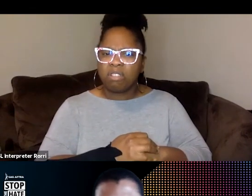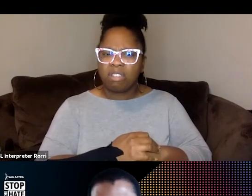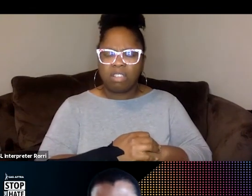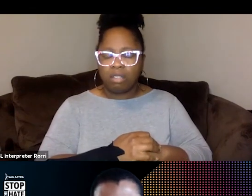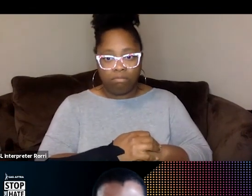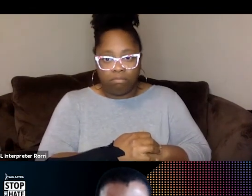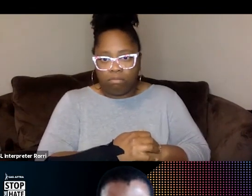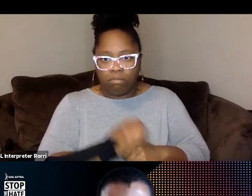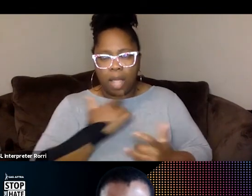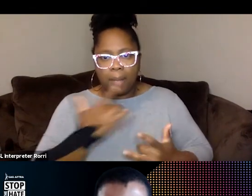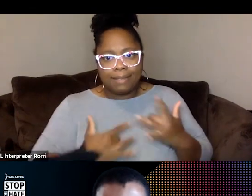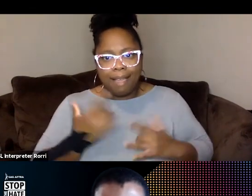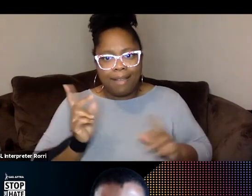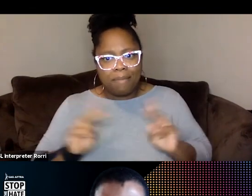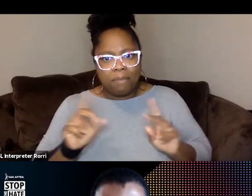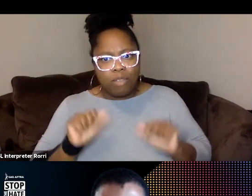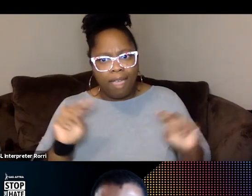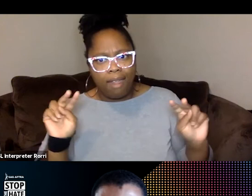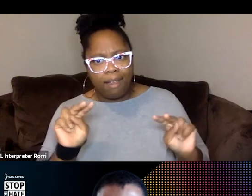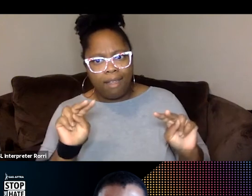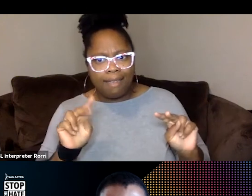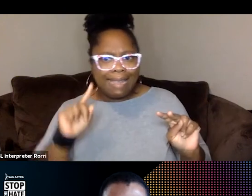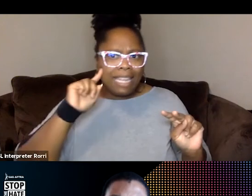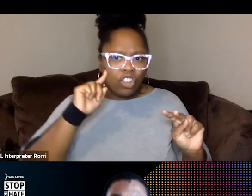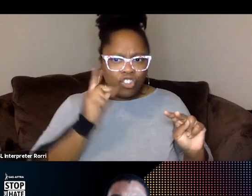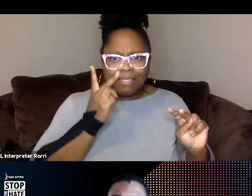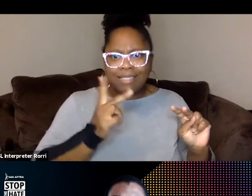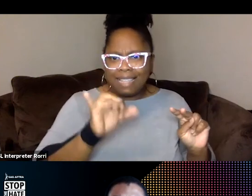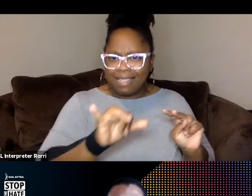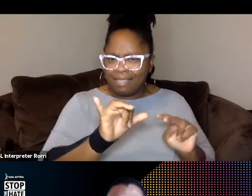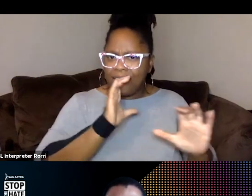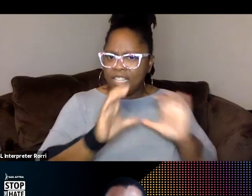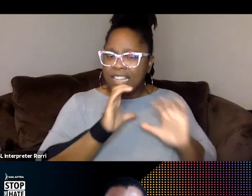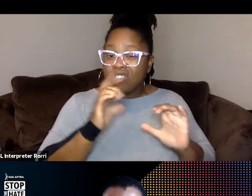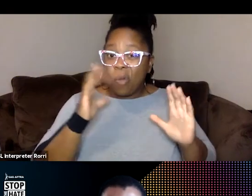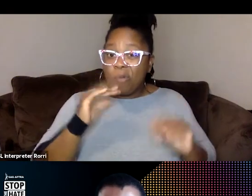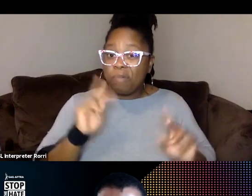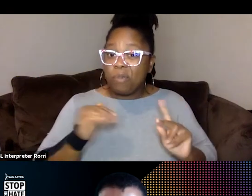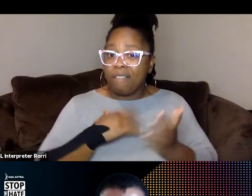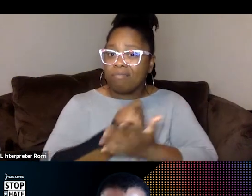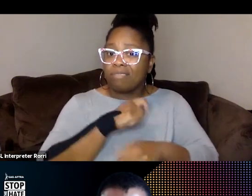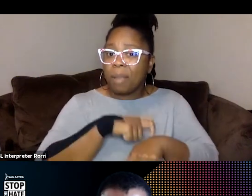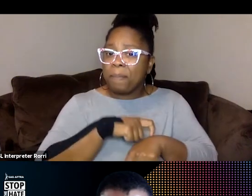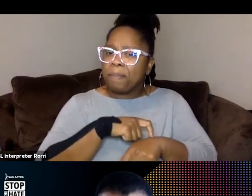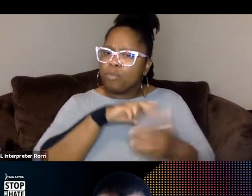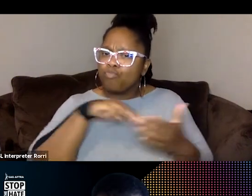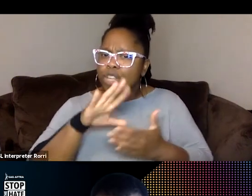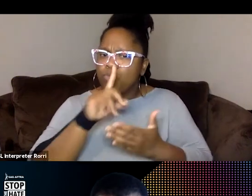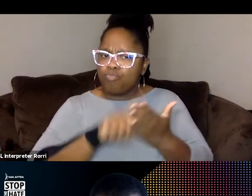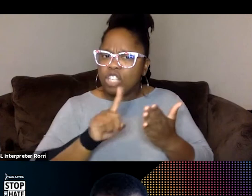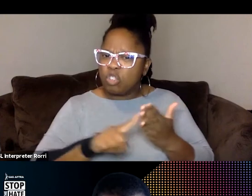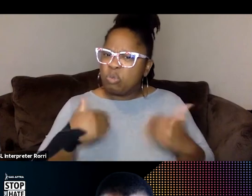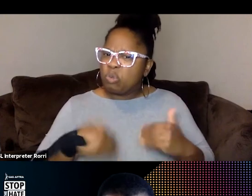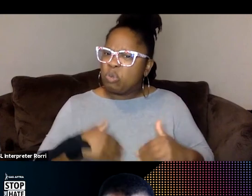I'm excited that people were able to see this conversation or hear this conversation. I hope they have time to be able to read the research that you did. It's meaningful